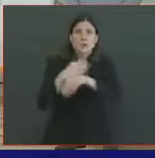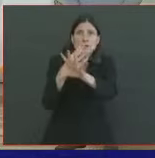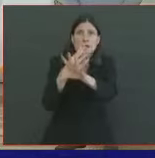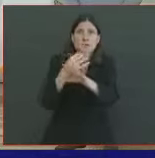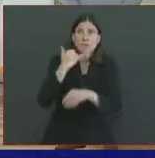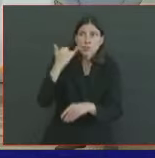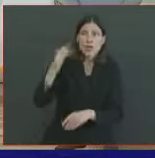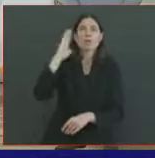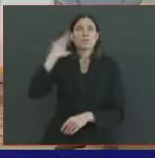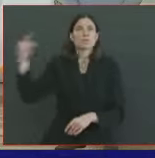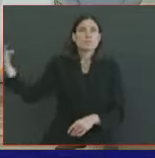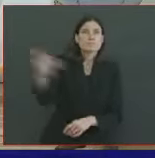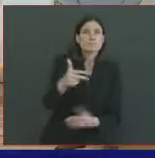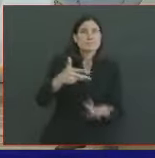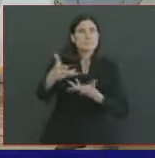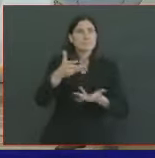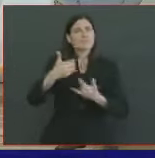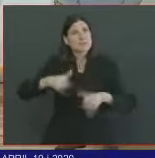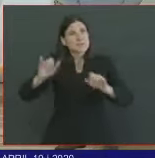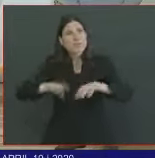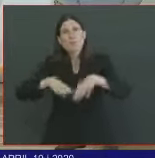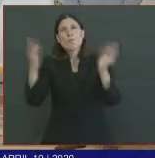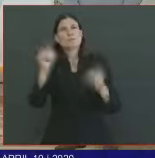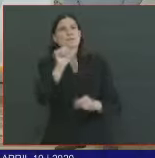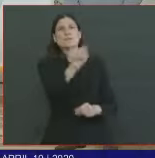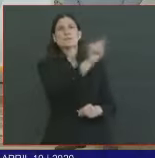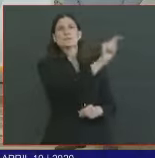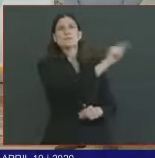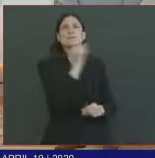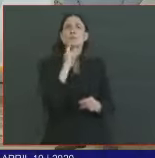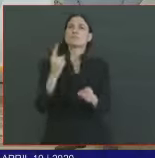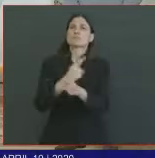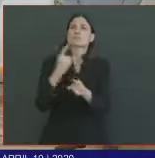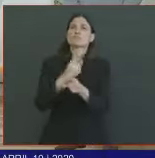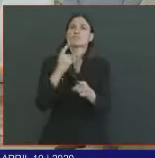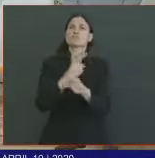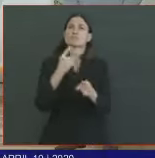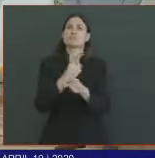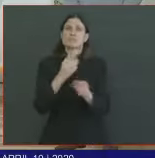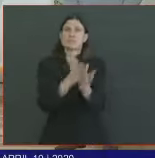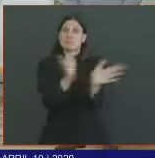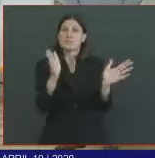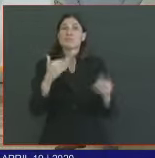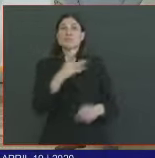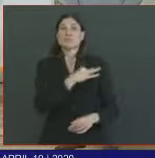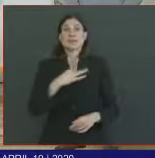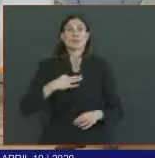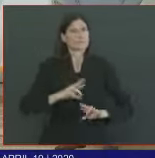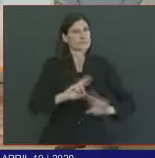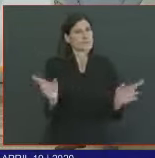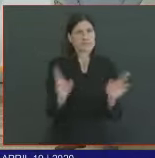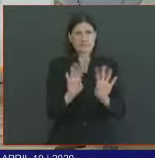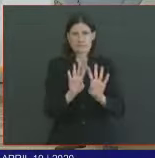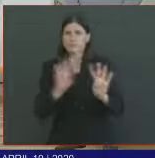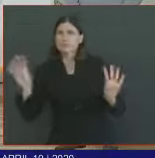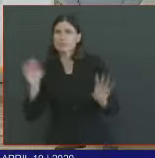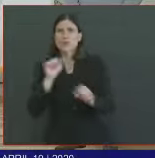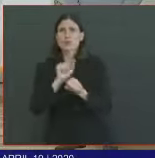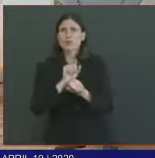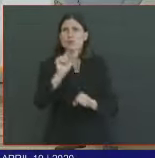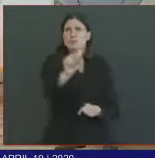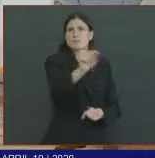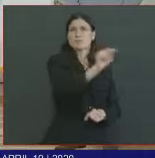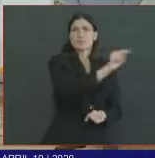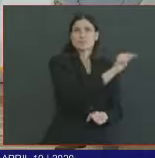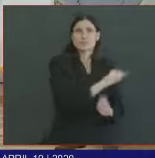important. But the emergency departments in Rhode Island are adequately staffed. They have plenty of personal protective equipment. So I'm not asking anyone to go there who doesn't need to because they're convenient. That's